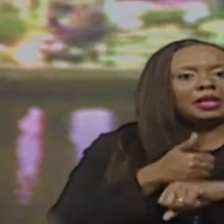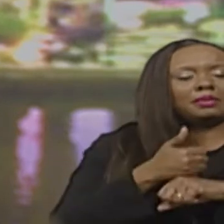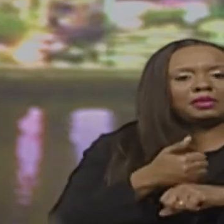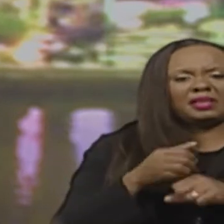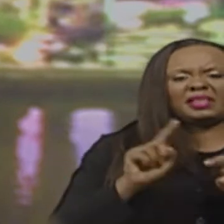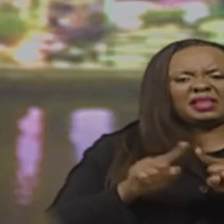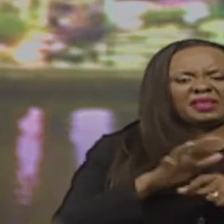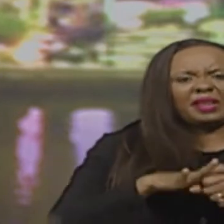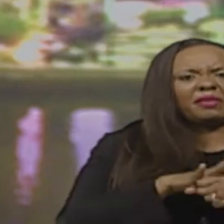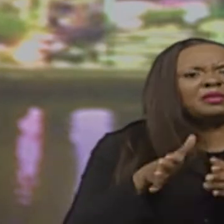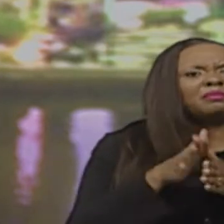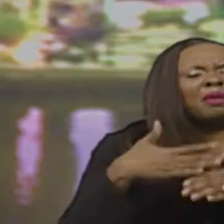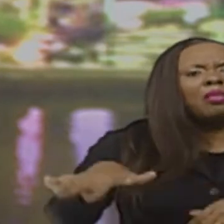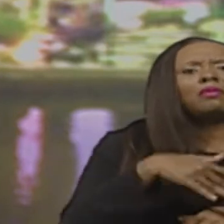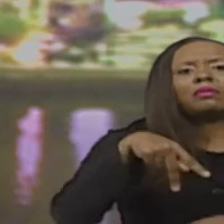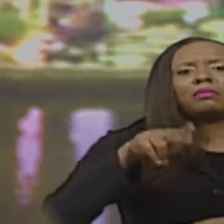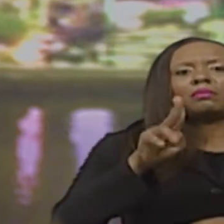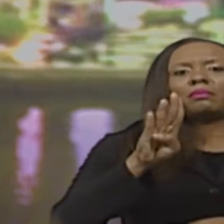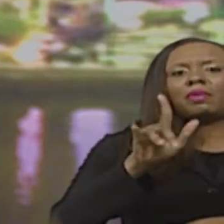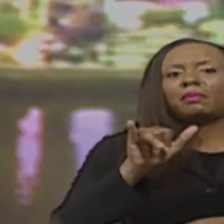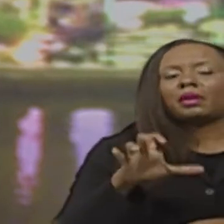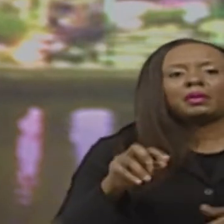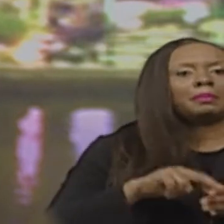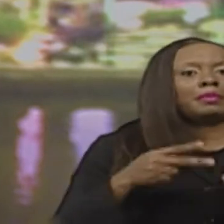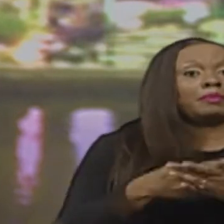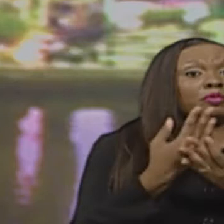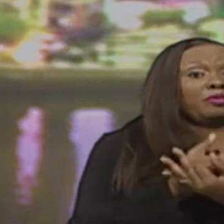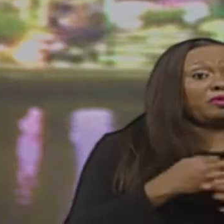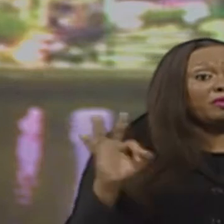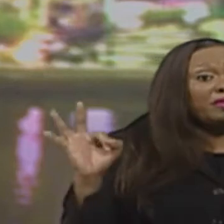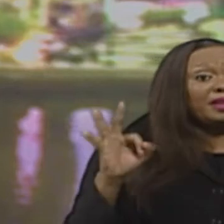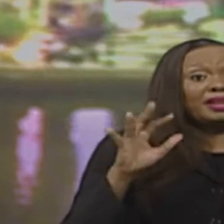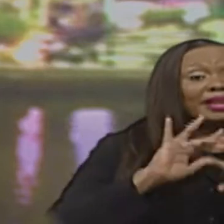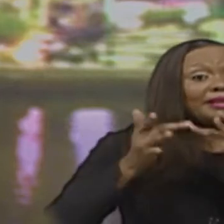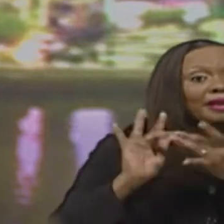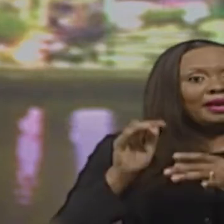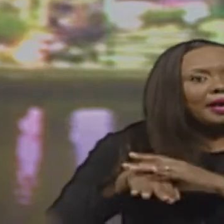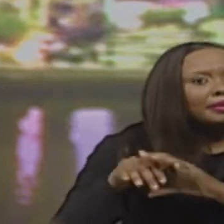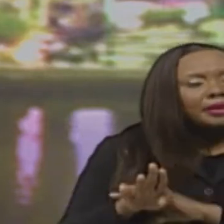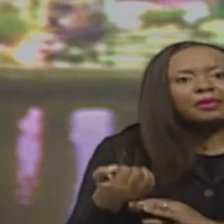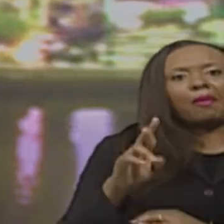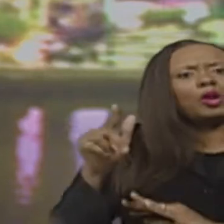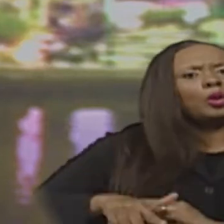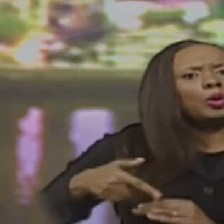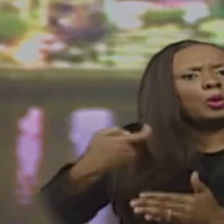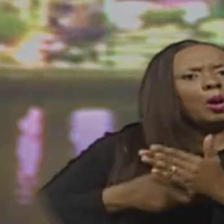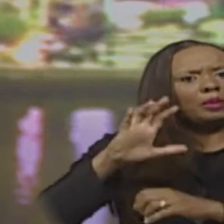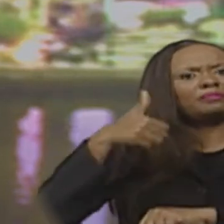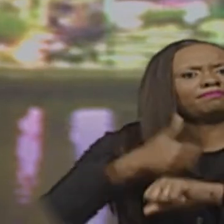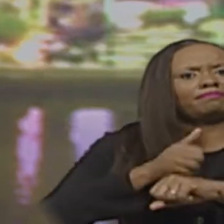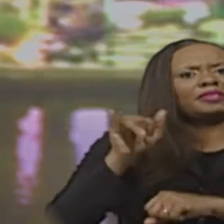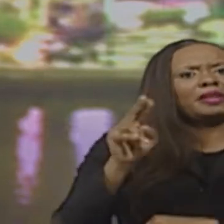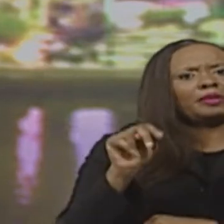areas, providing residents and visitors with free or low-cost internet access. It was officially launched on January